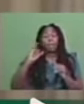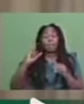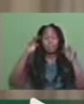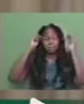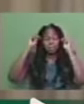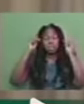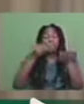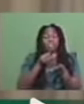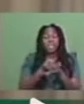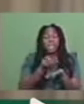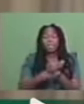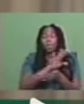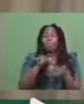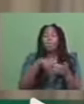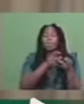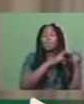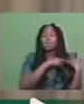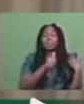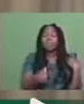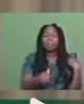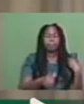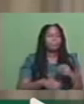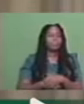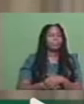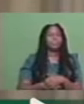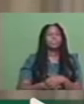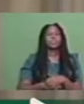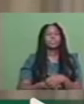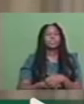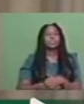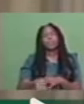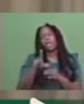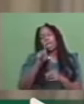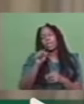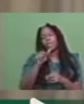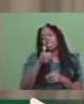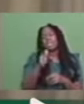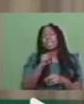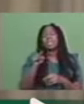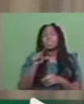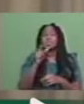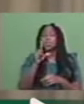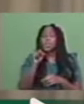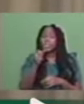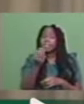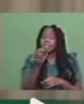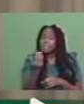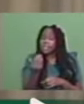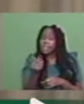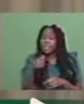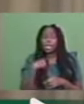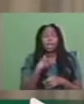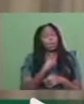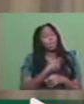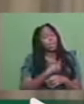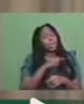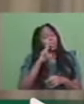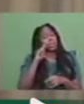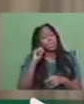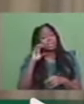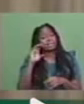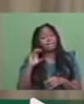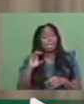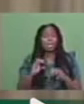2010. But during the period 2010 to 2015, we grew government revenue from 43.9 billion in